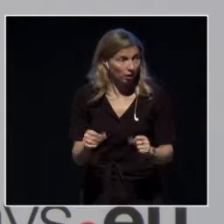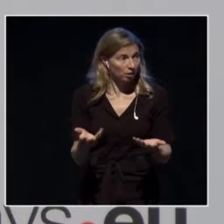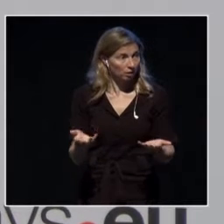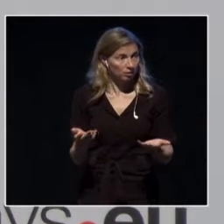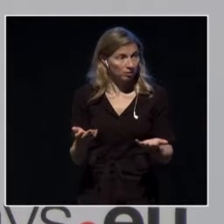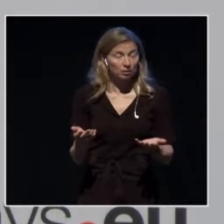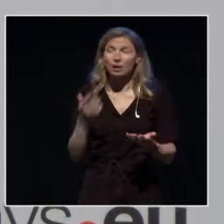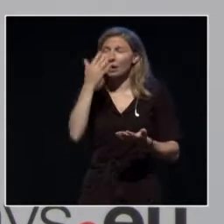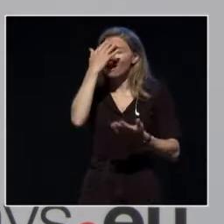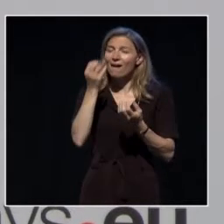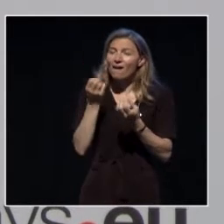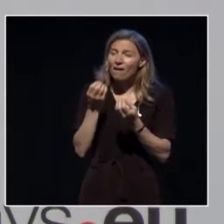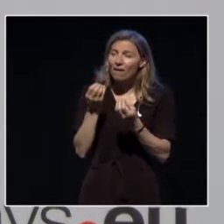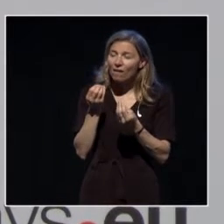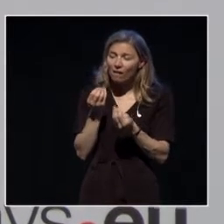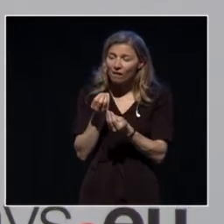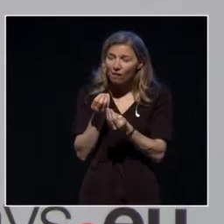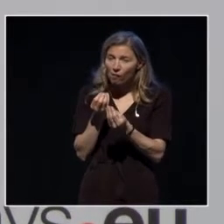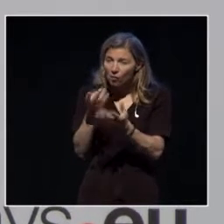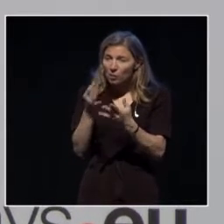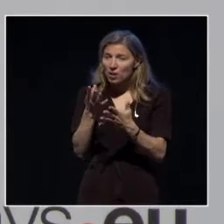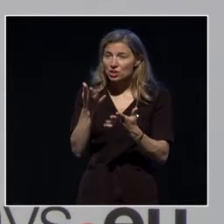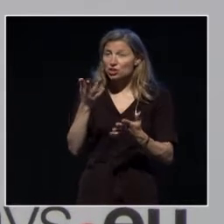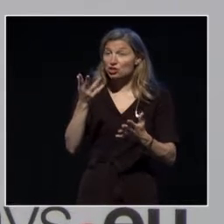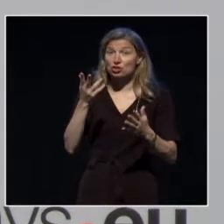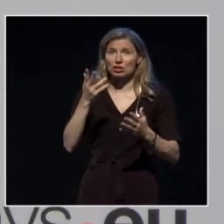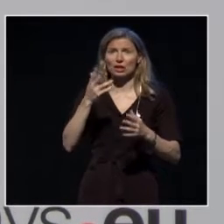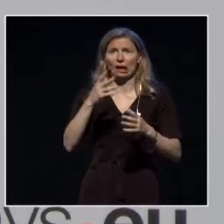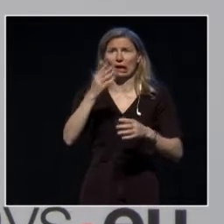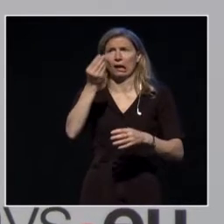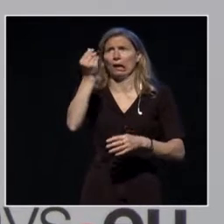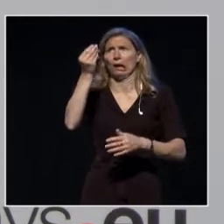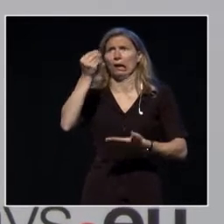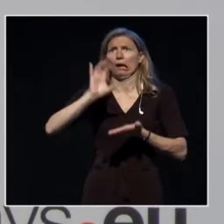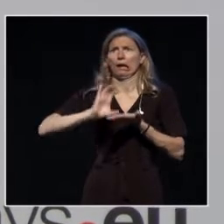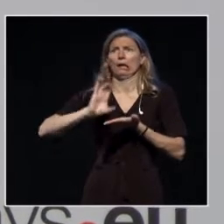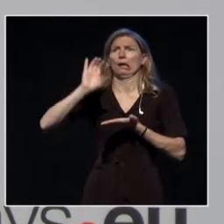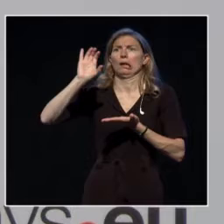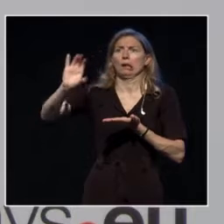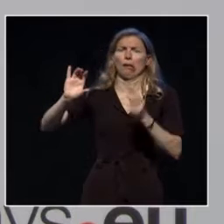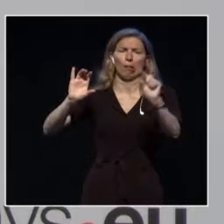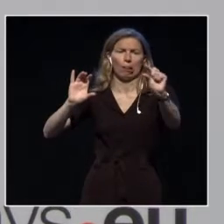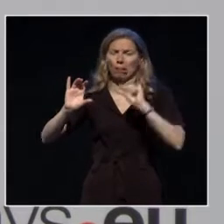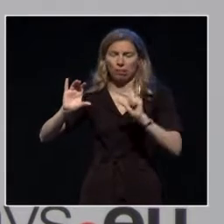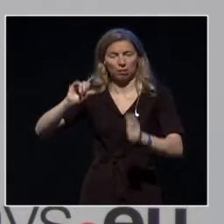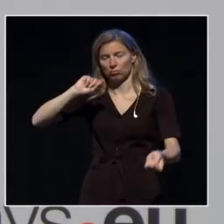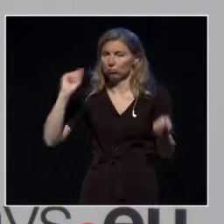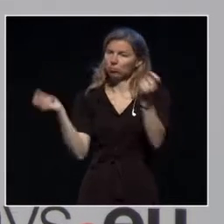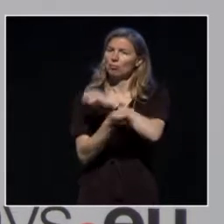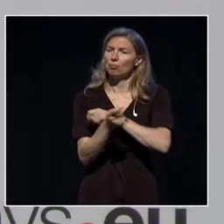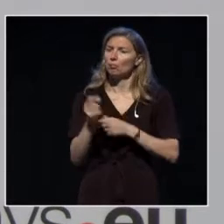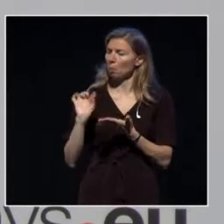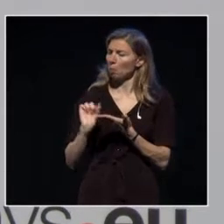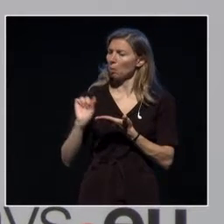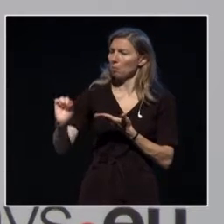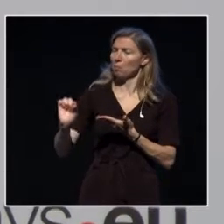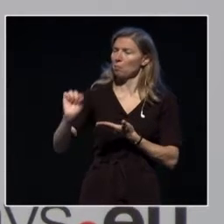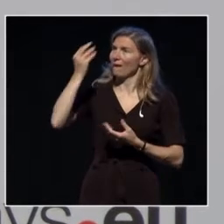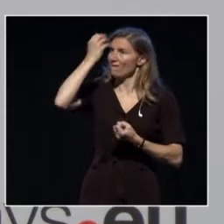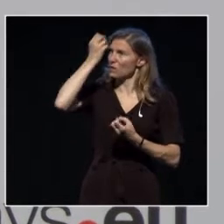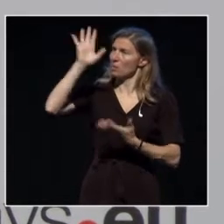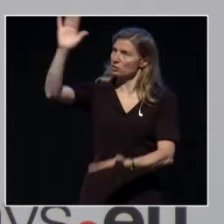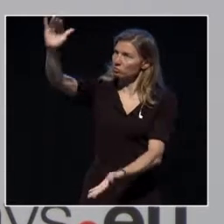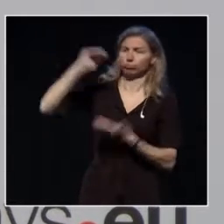have fallen so sharply that small companies can be part of the information system of good